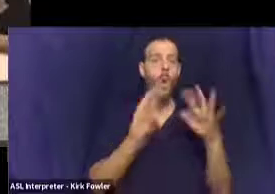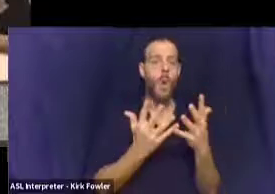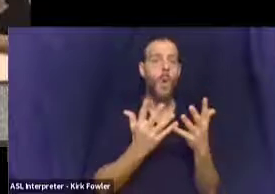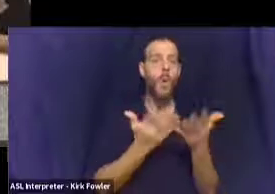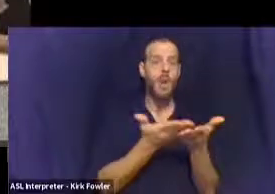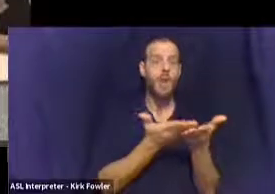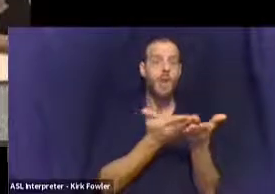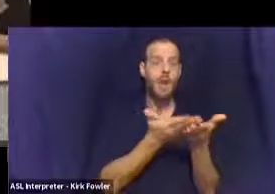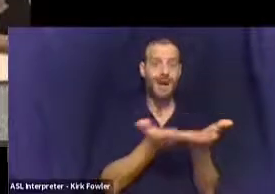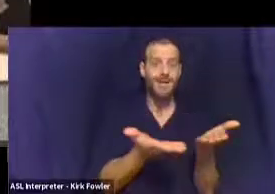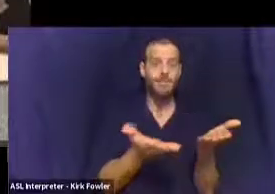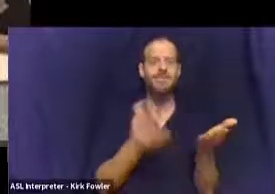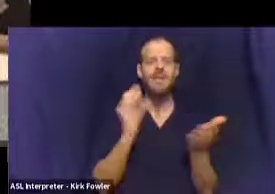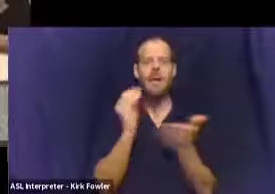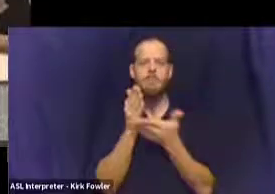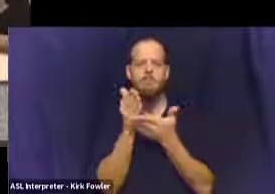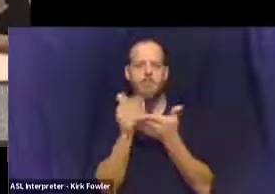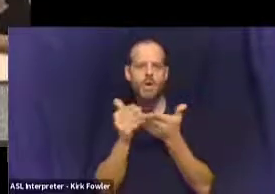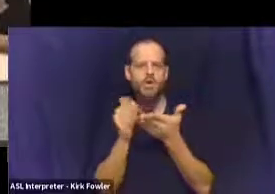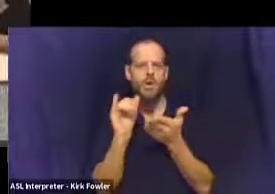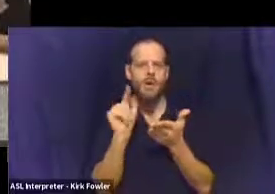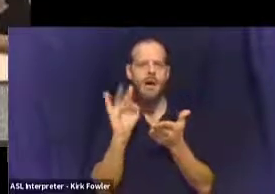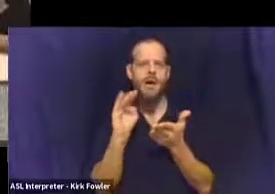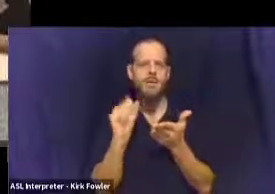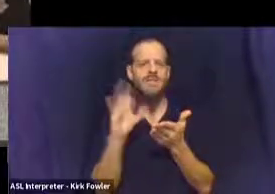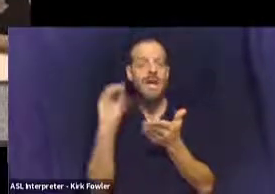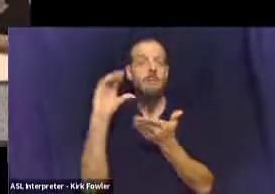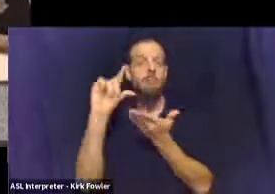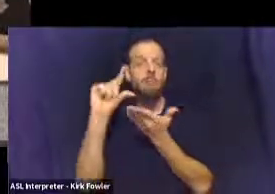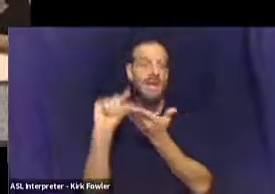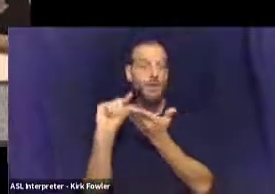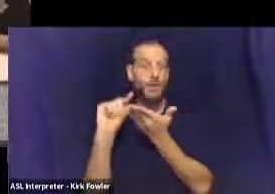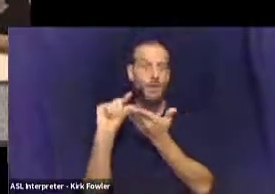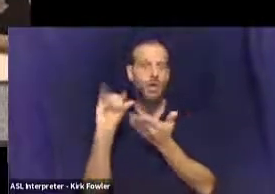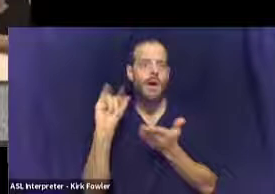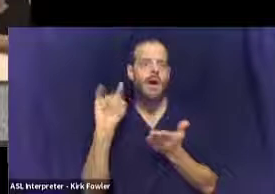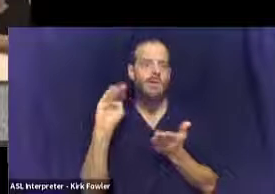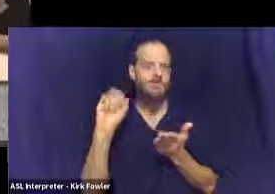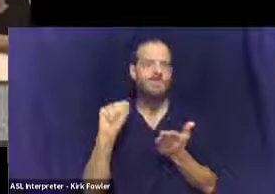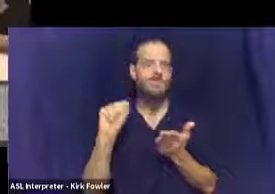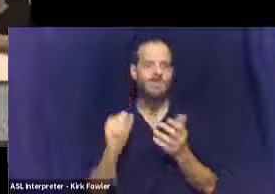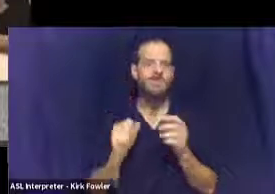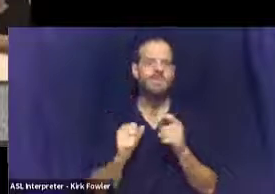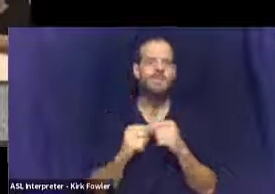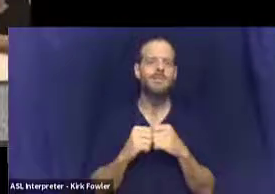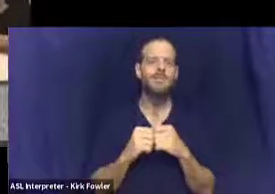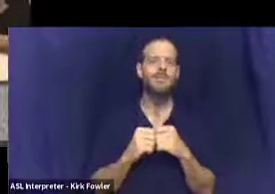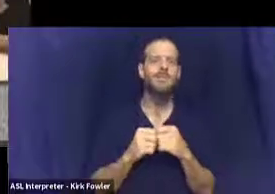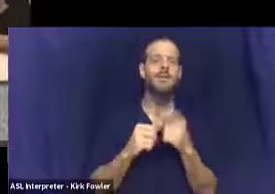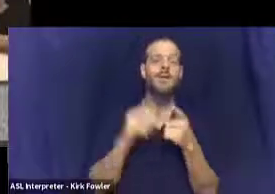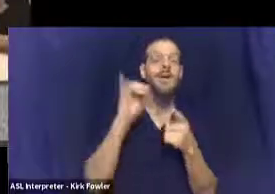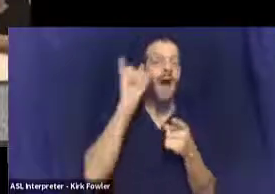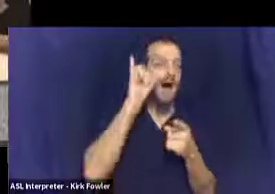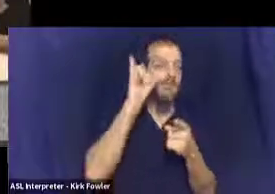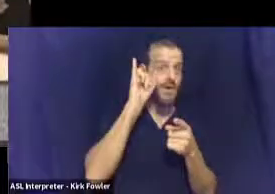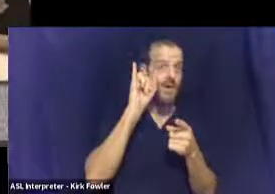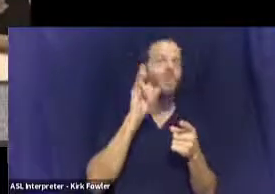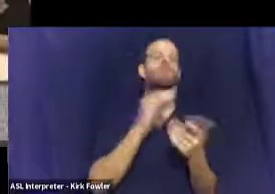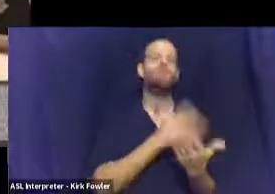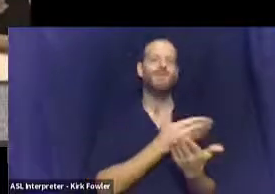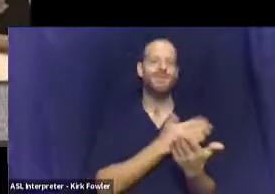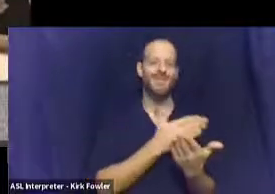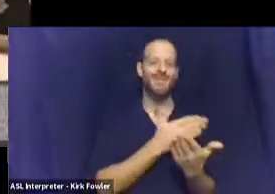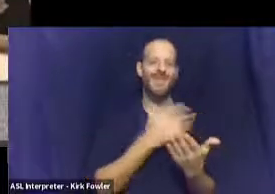items and some miniature items that relate to things that he likes. So music was the iPhone because he liked music from his mom's phone.